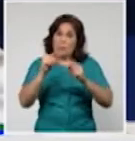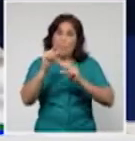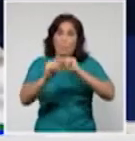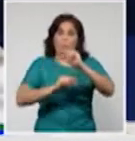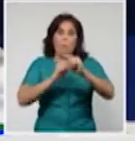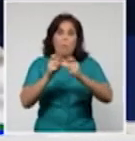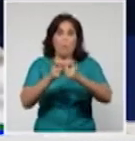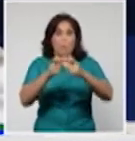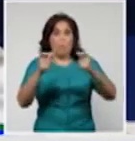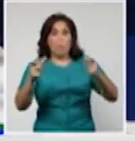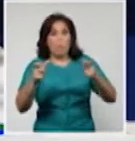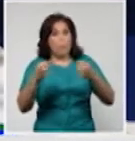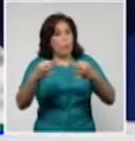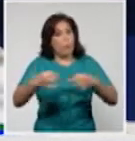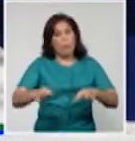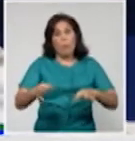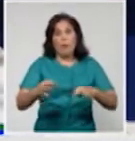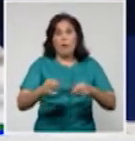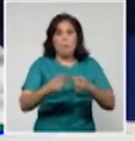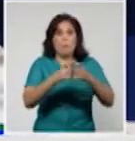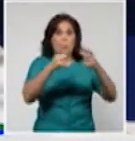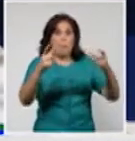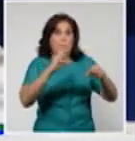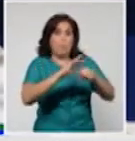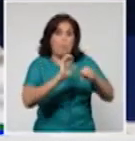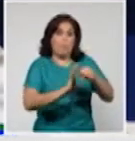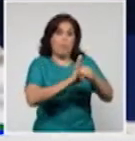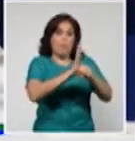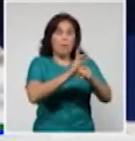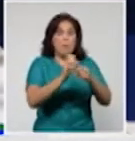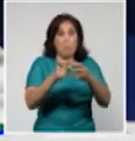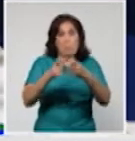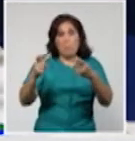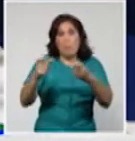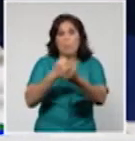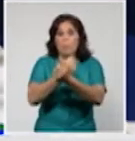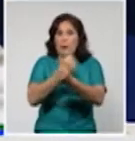Villa Clara. This means that to date,